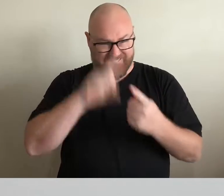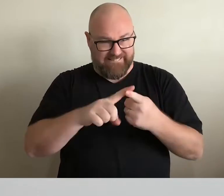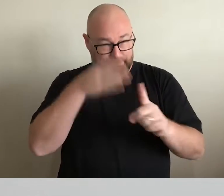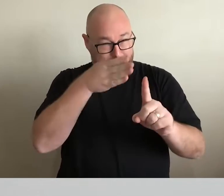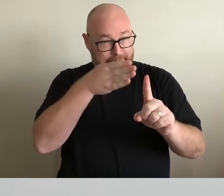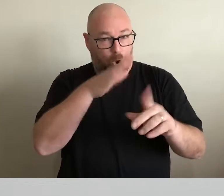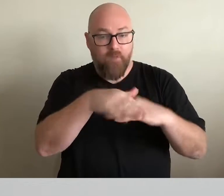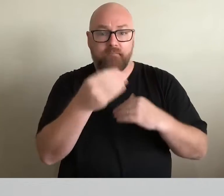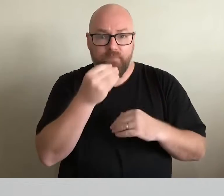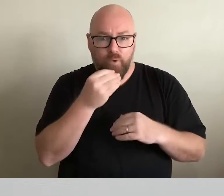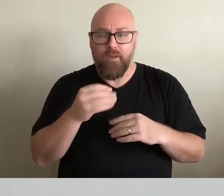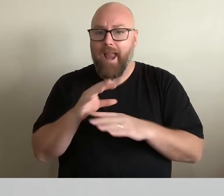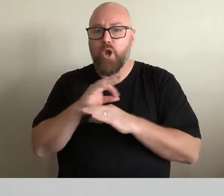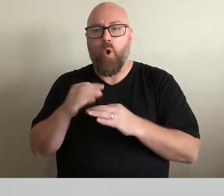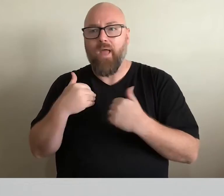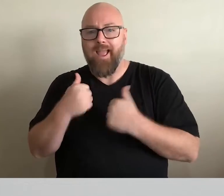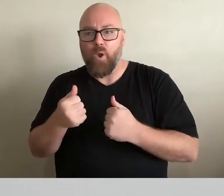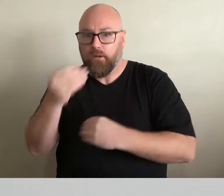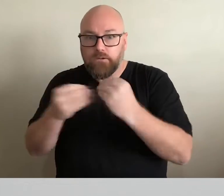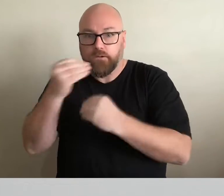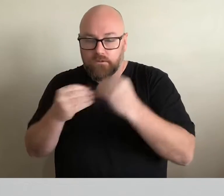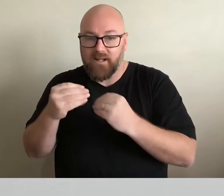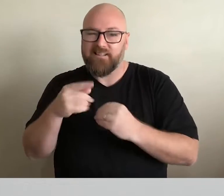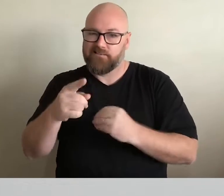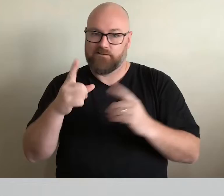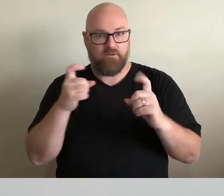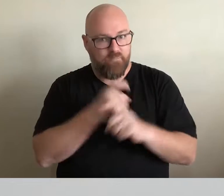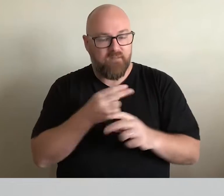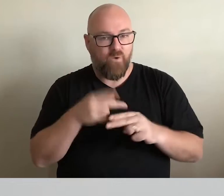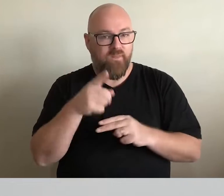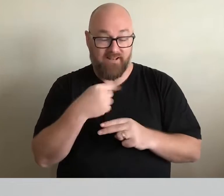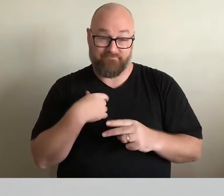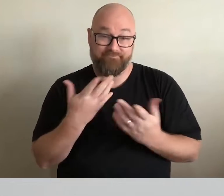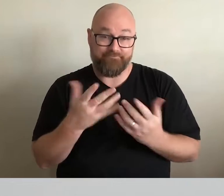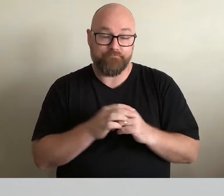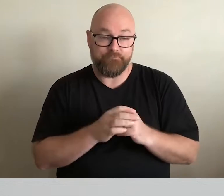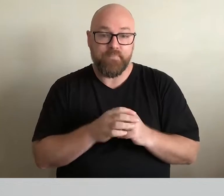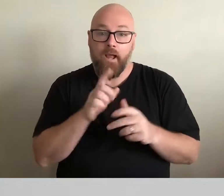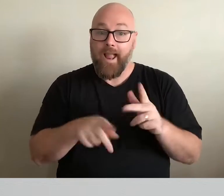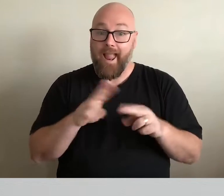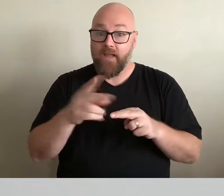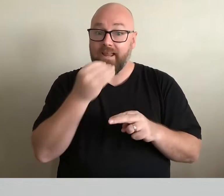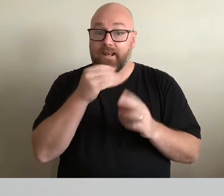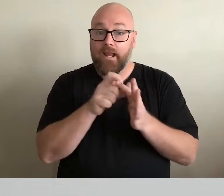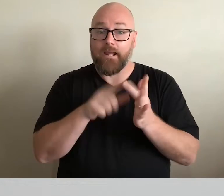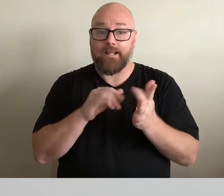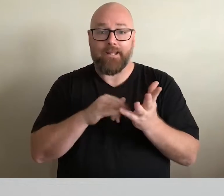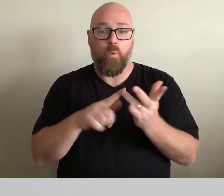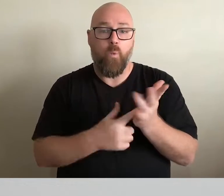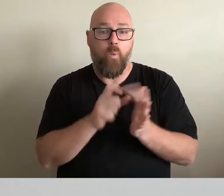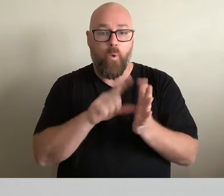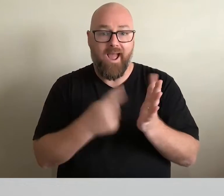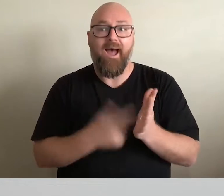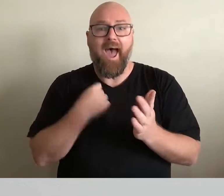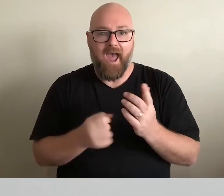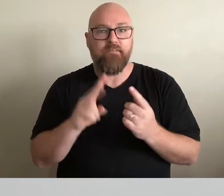food can be indicators of this complex issue. And often people with an eating disorder also suffer from coexisting